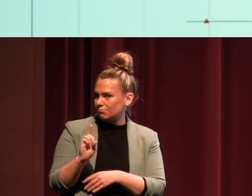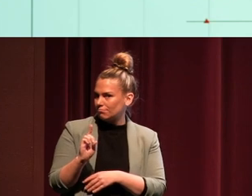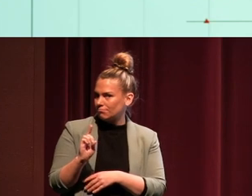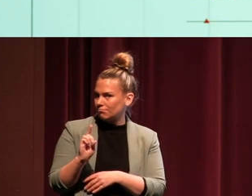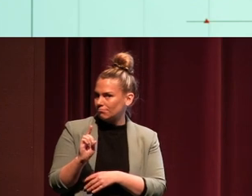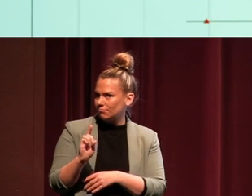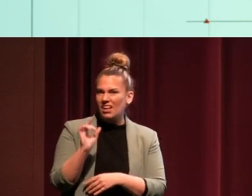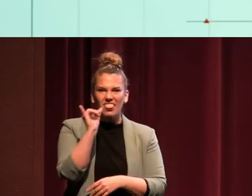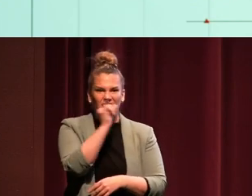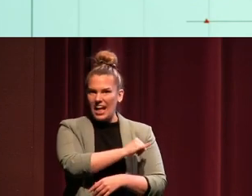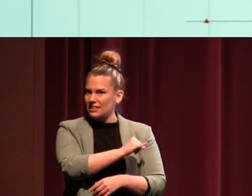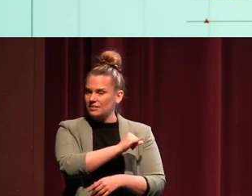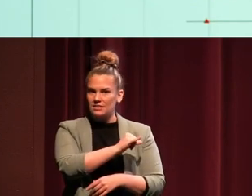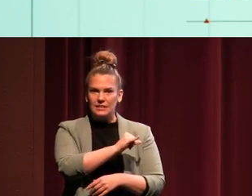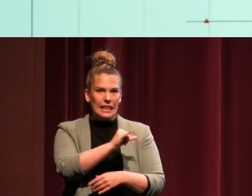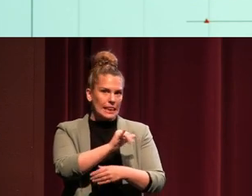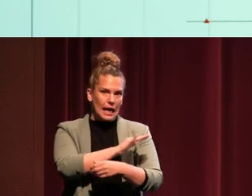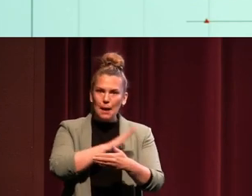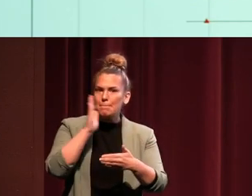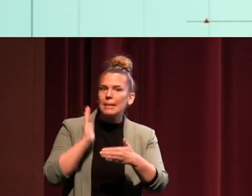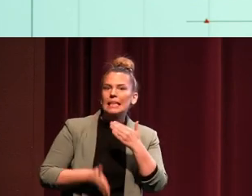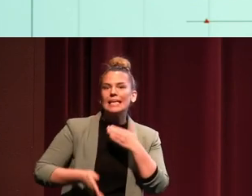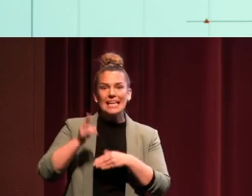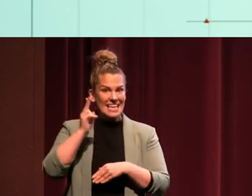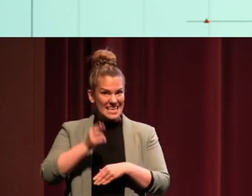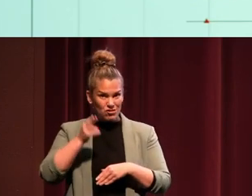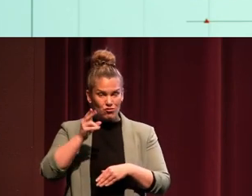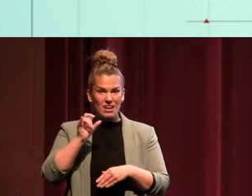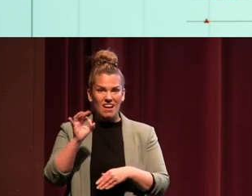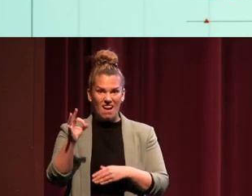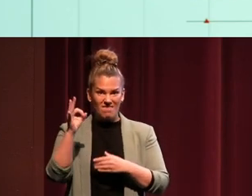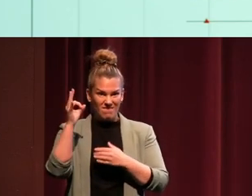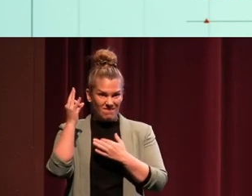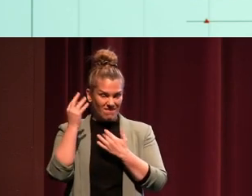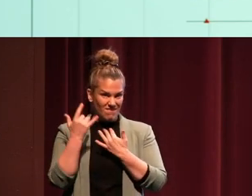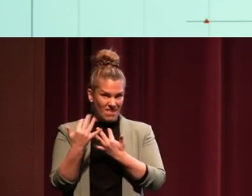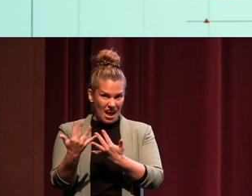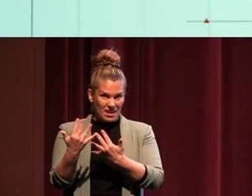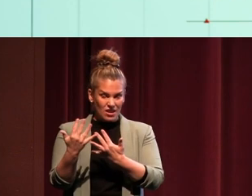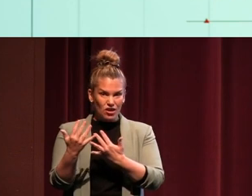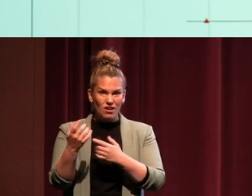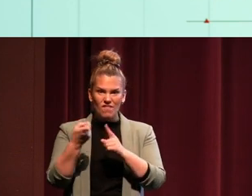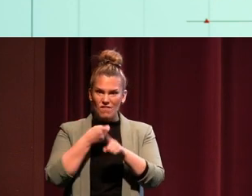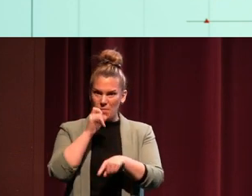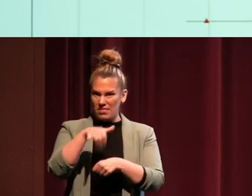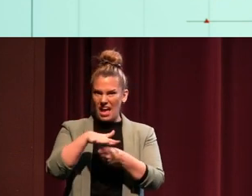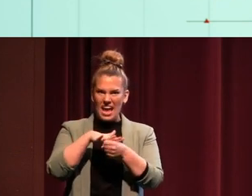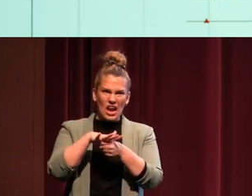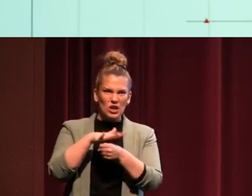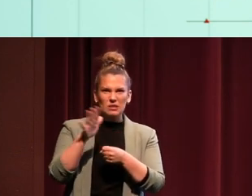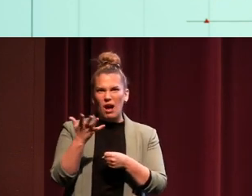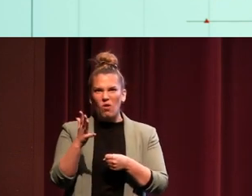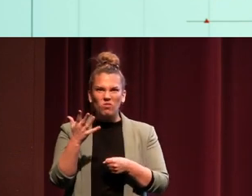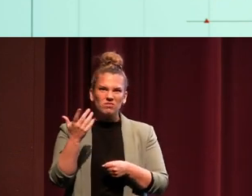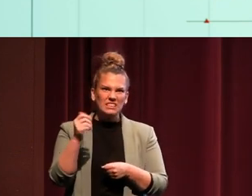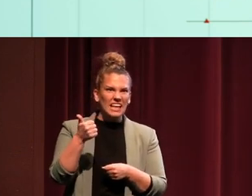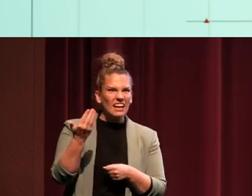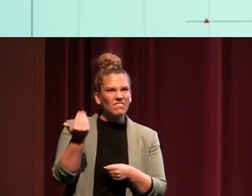This is the complete history of fire of the Winoga Buttes area. It's what, 10, 15